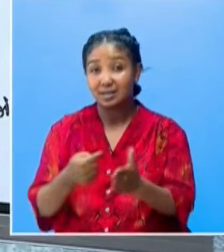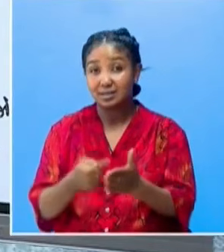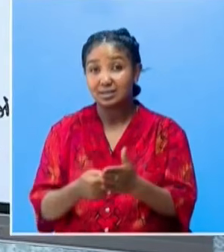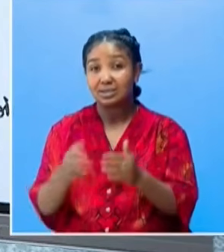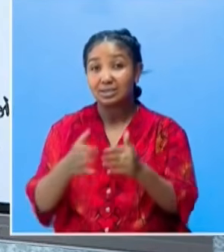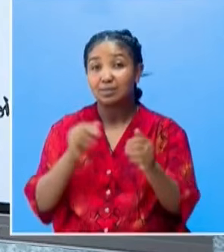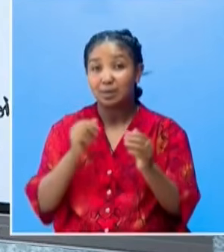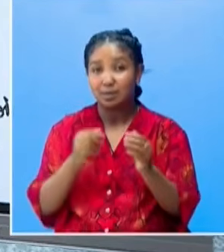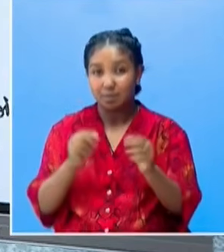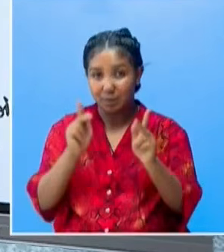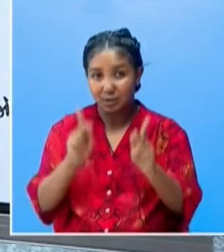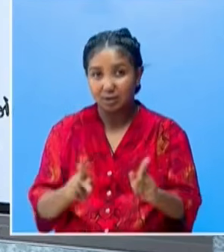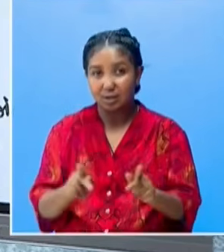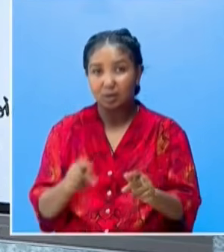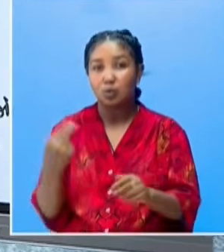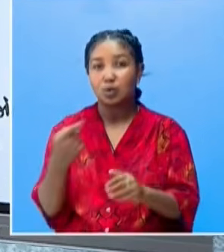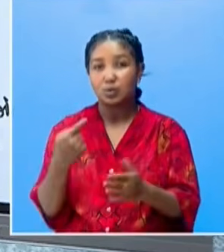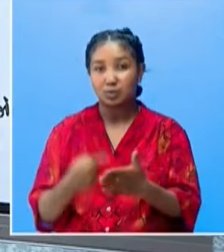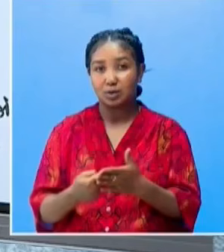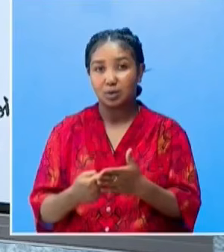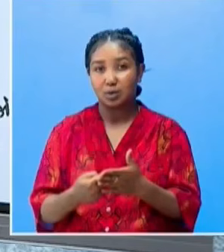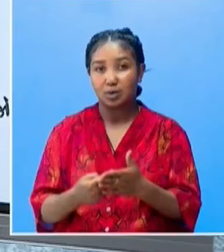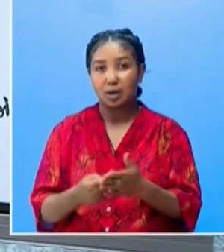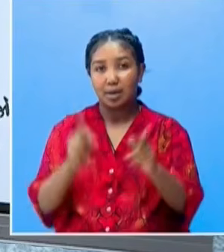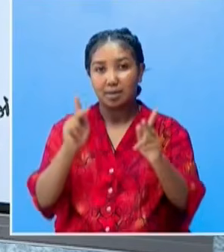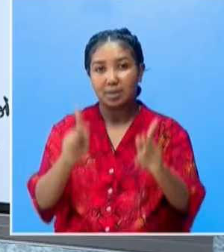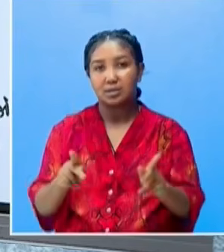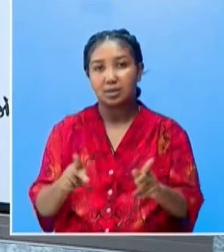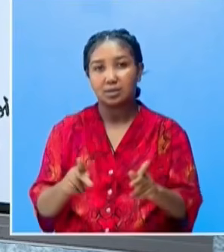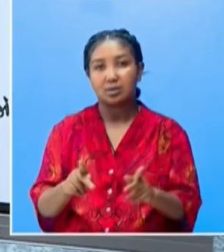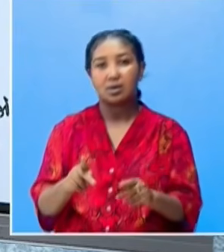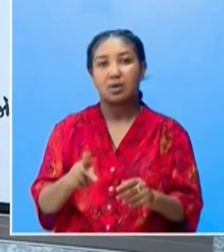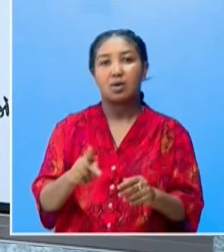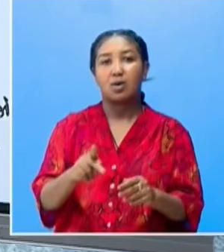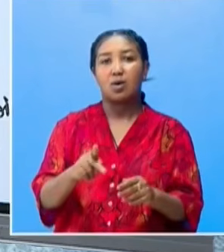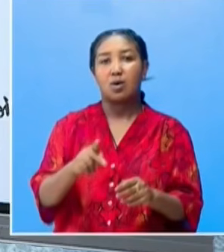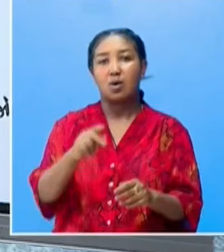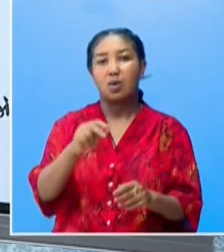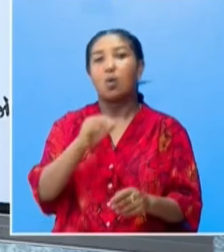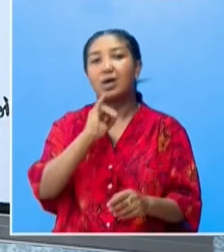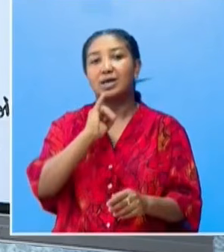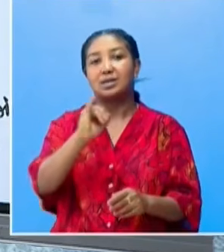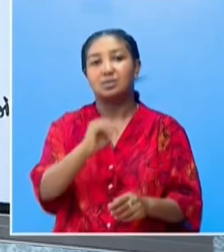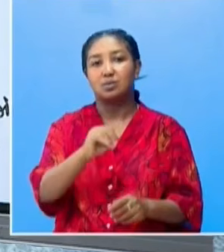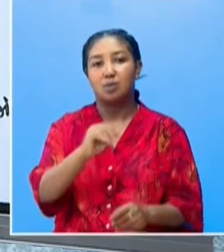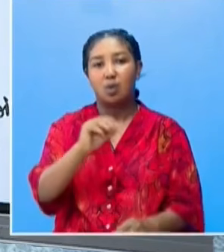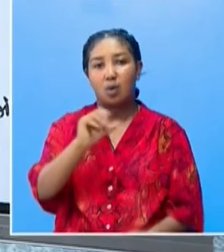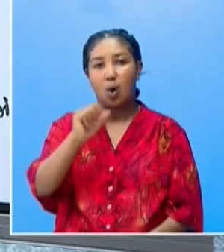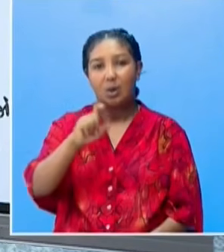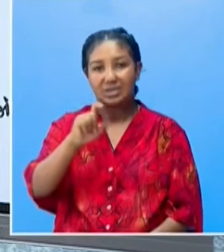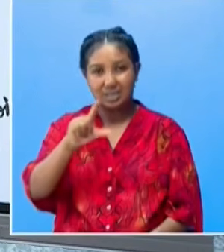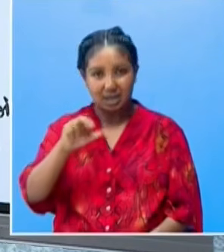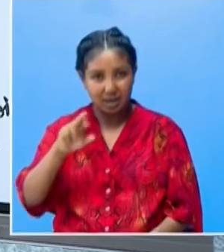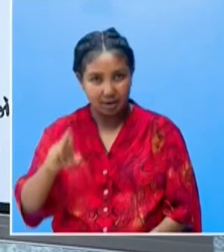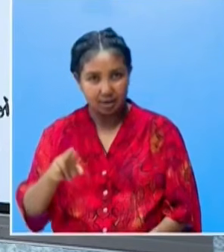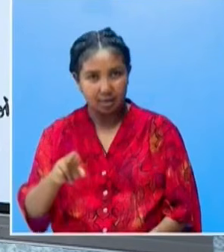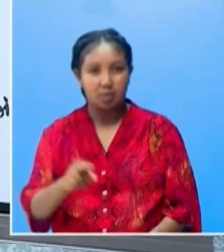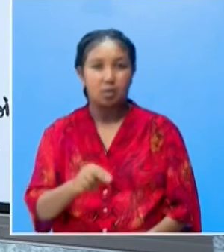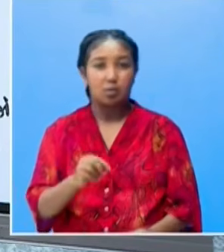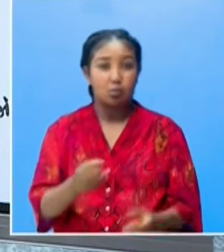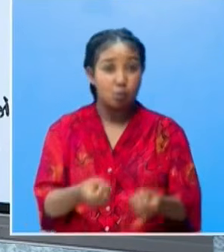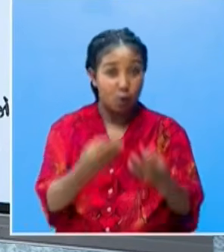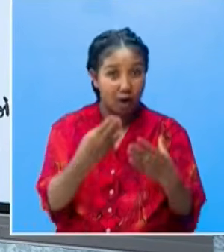simple present, what do we use here? The present auxiliary is. For the plural, we